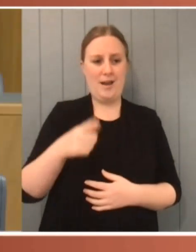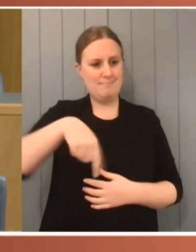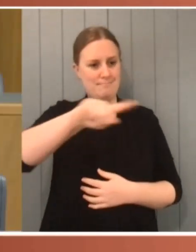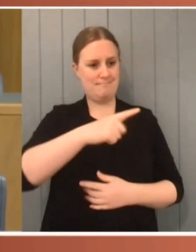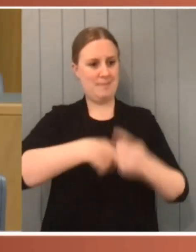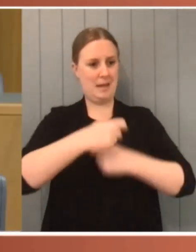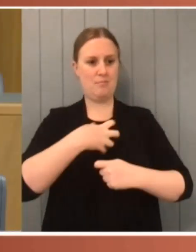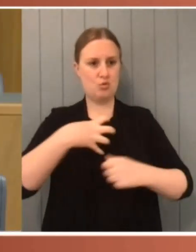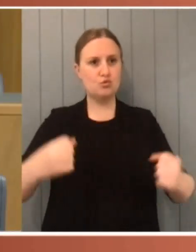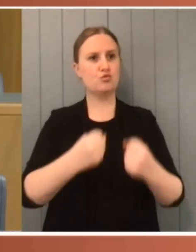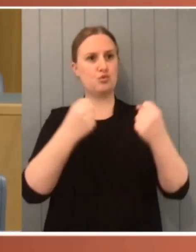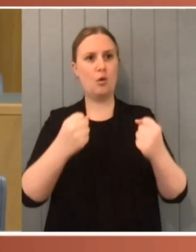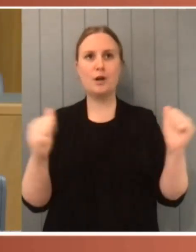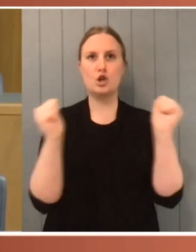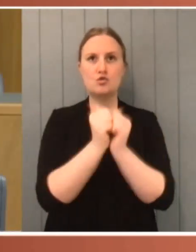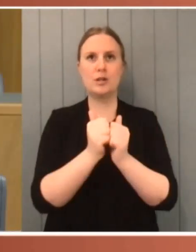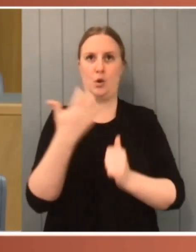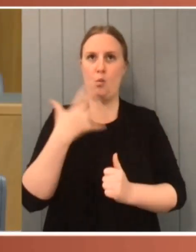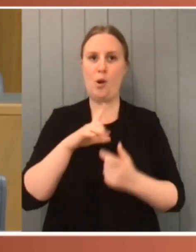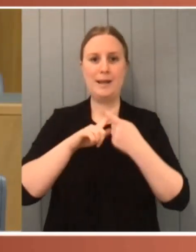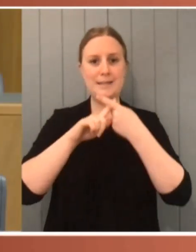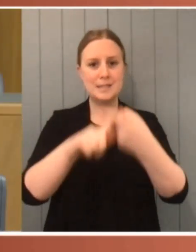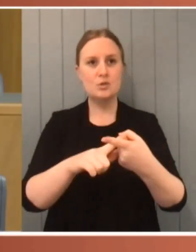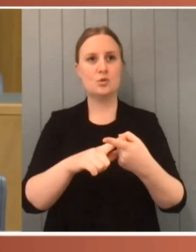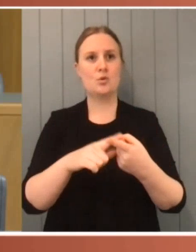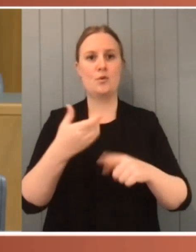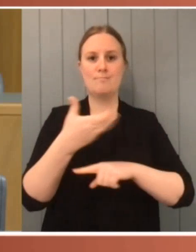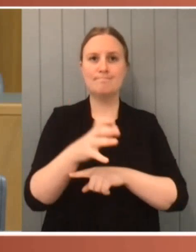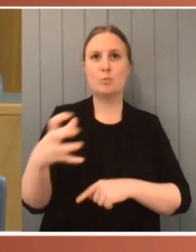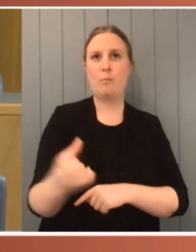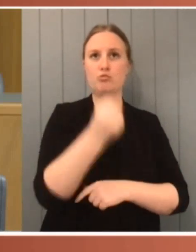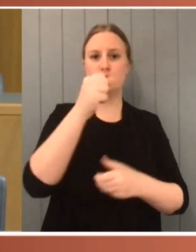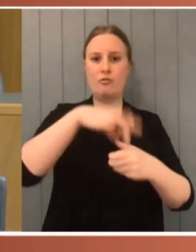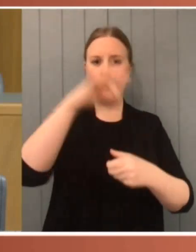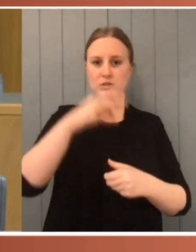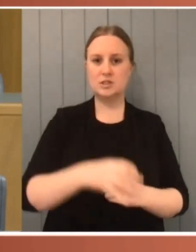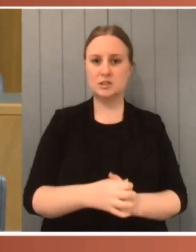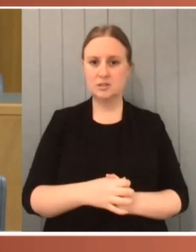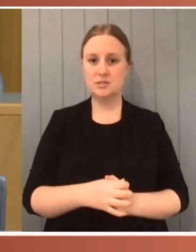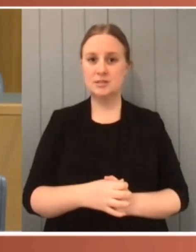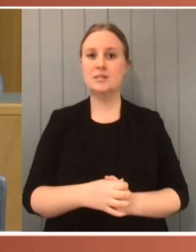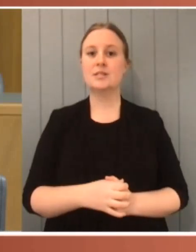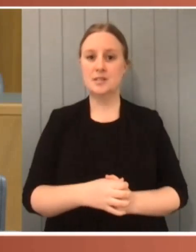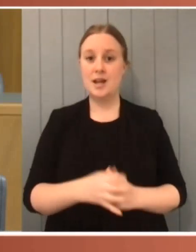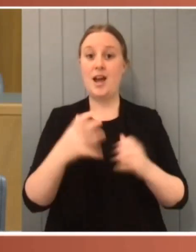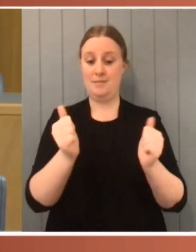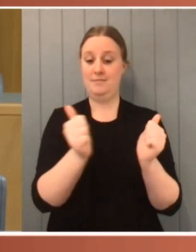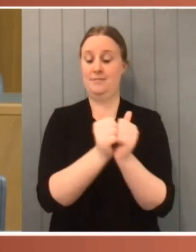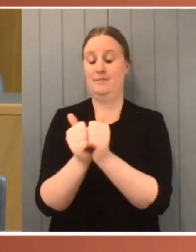Judith Brett persuasively contends, there is an affinity between compulsory voting and